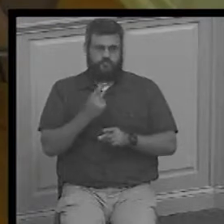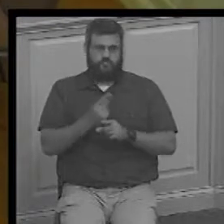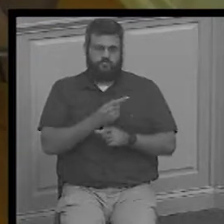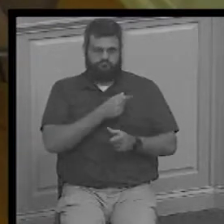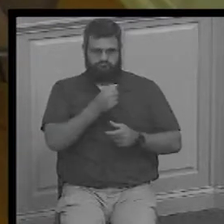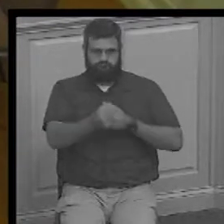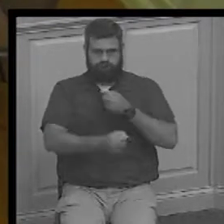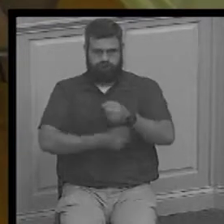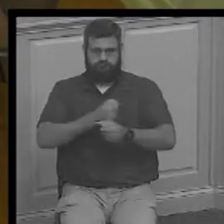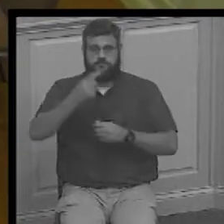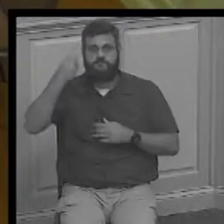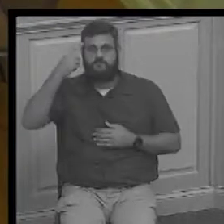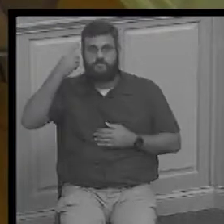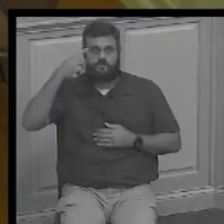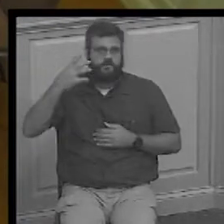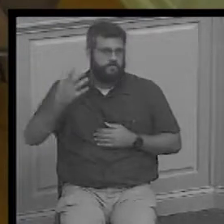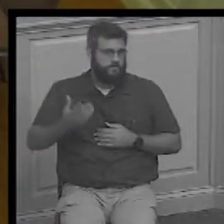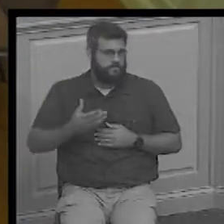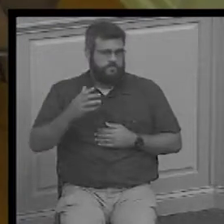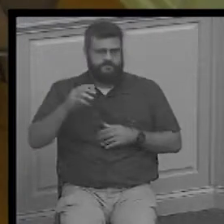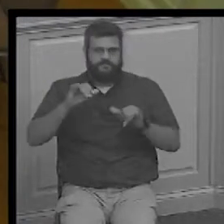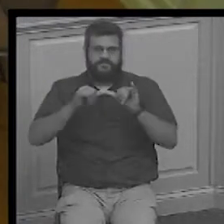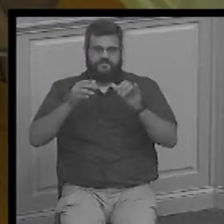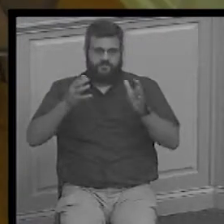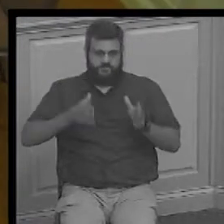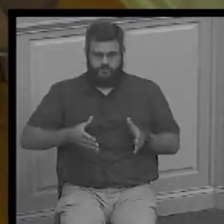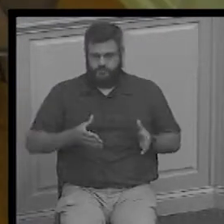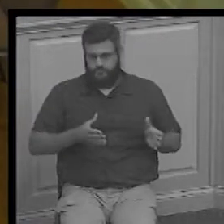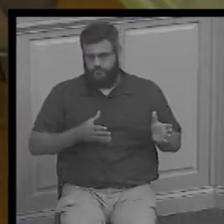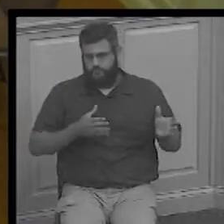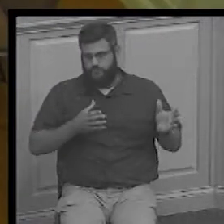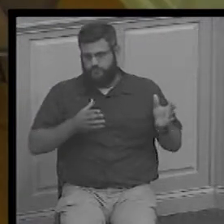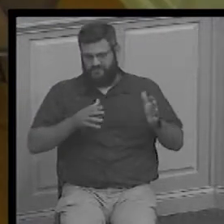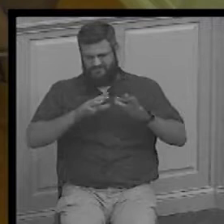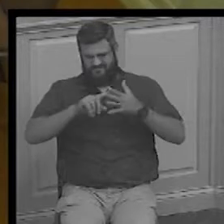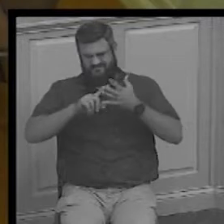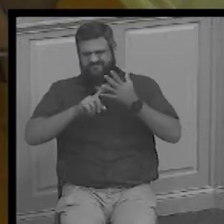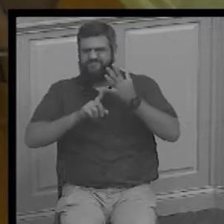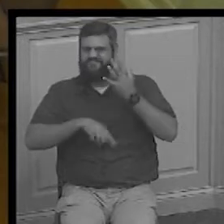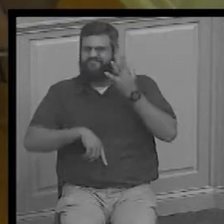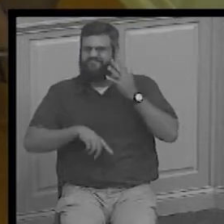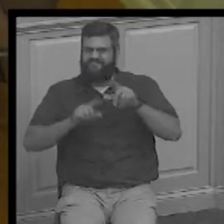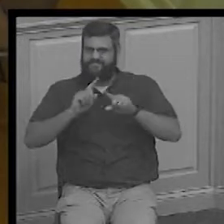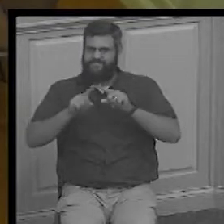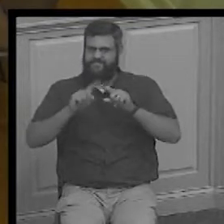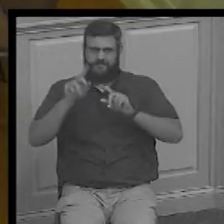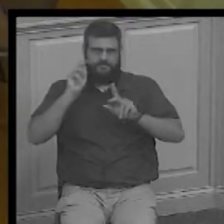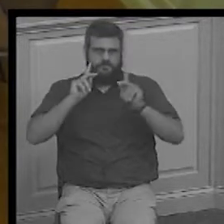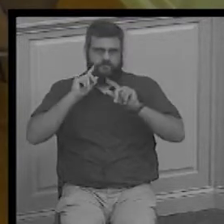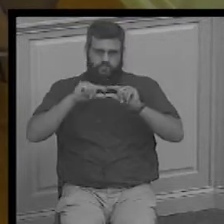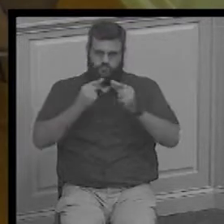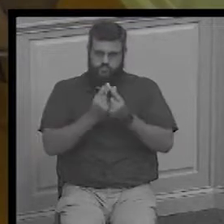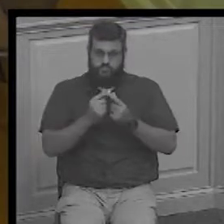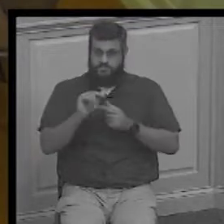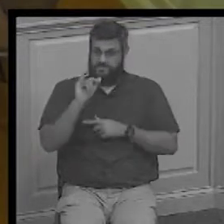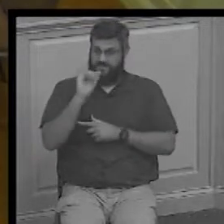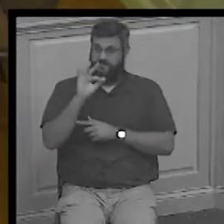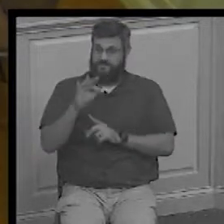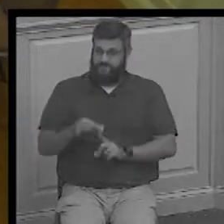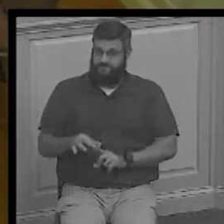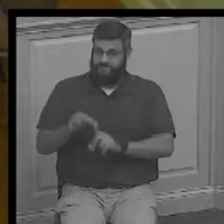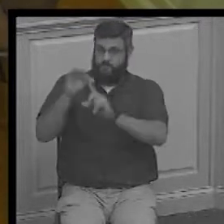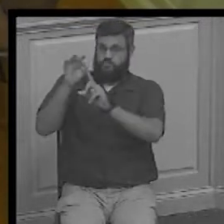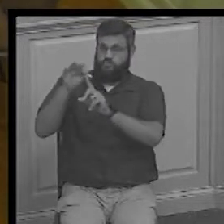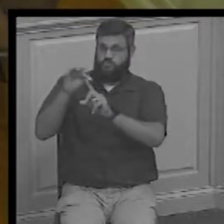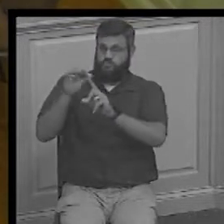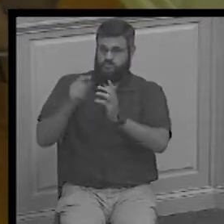for, an engineer, all kinds of. And then if it was a particular thing that